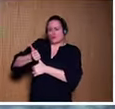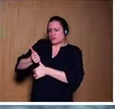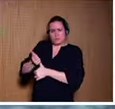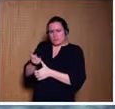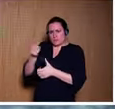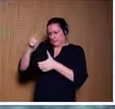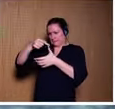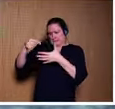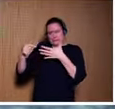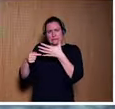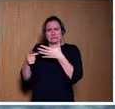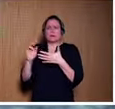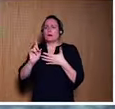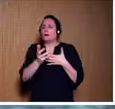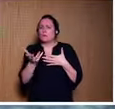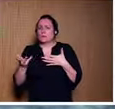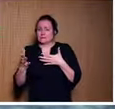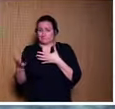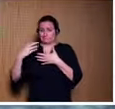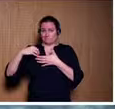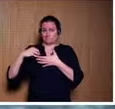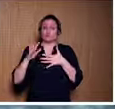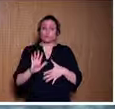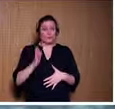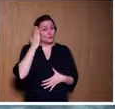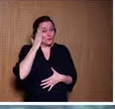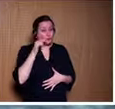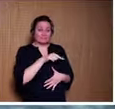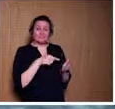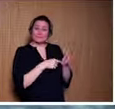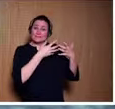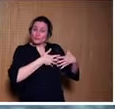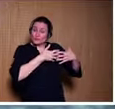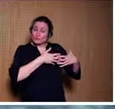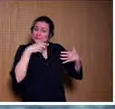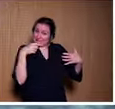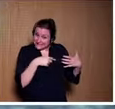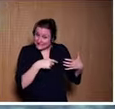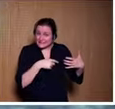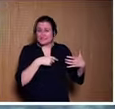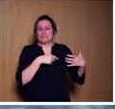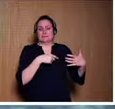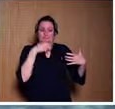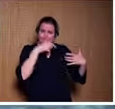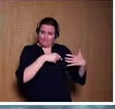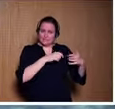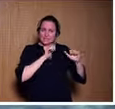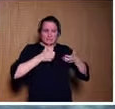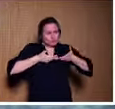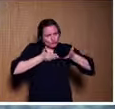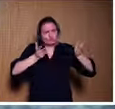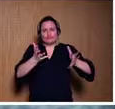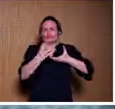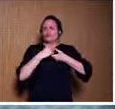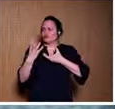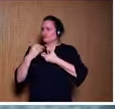pay attention to what's happening at the technology layer, not as a tool, not as an instrument, but as a public domain,